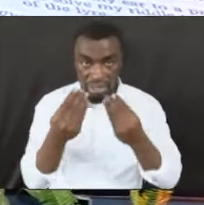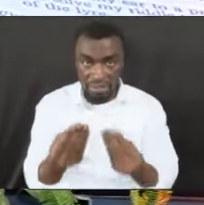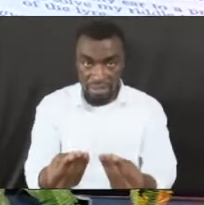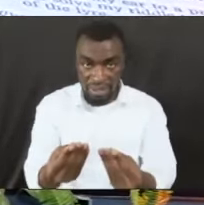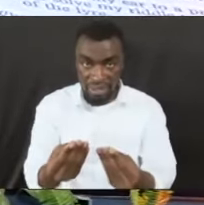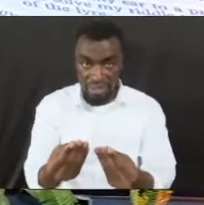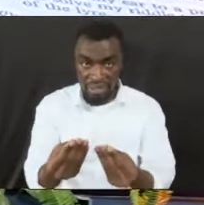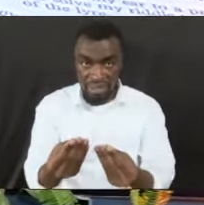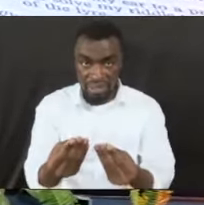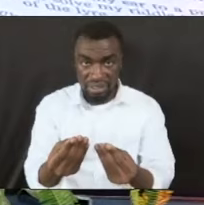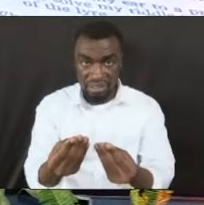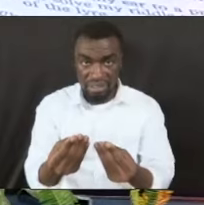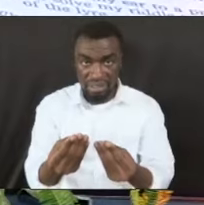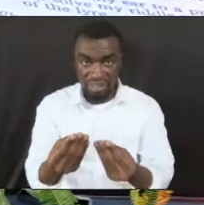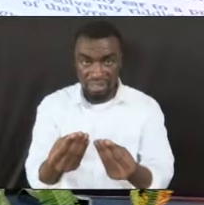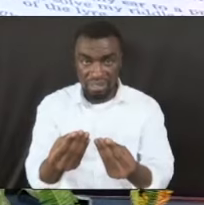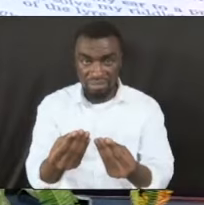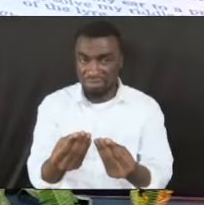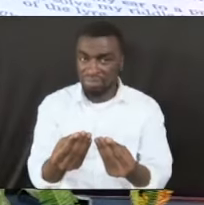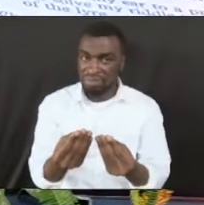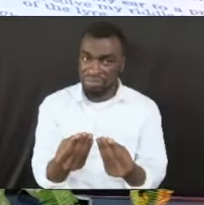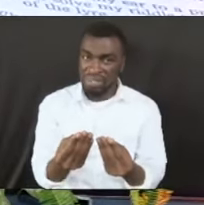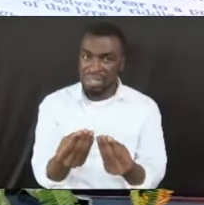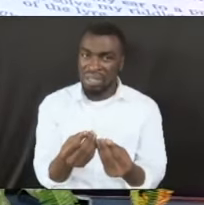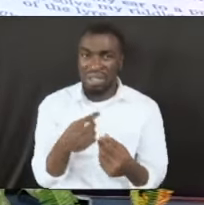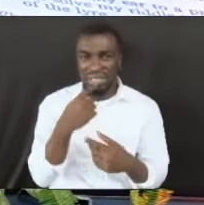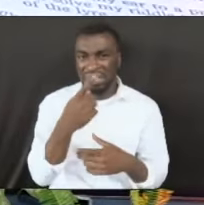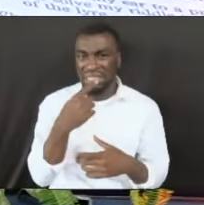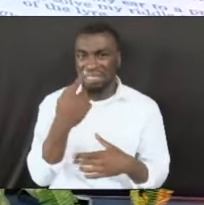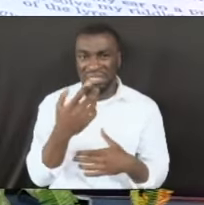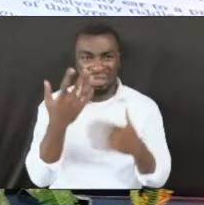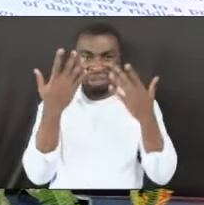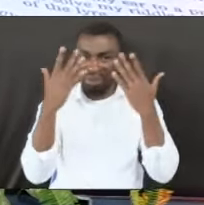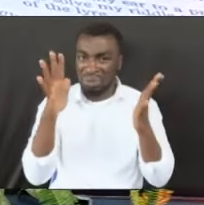Me, I didn't say amen. I said, these are these people who roboka not know in the embassy.